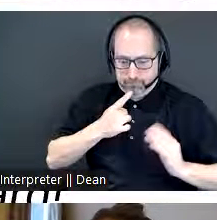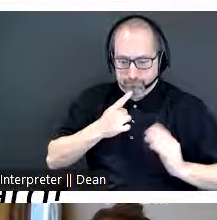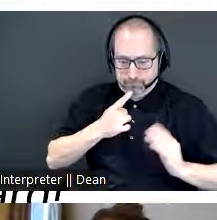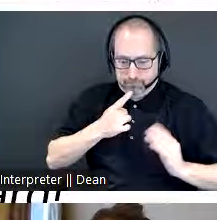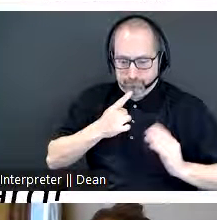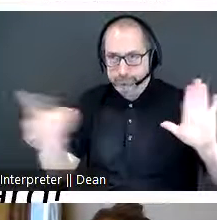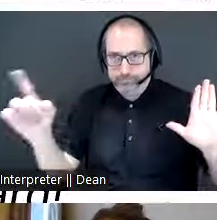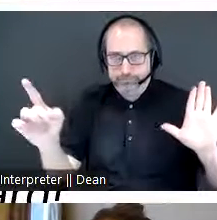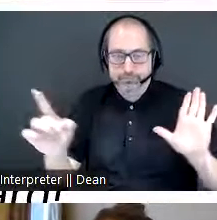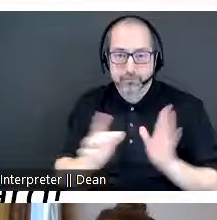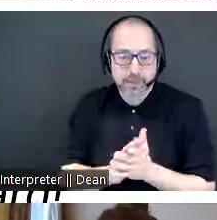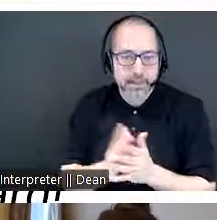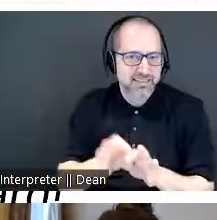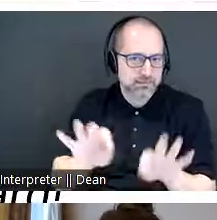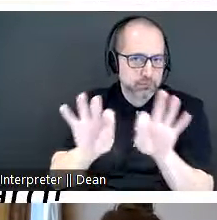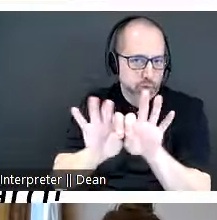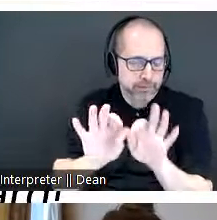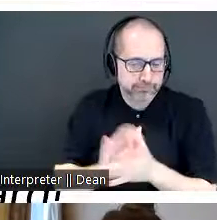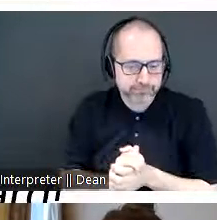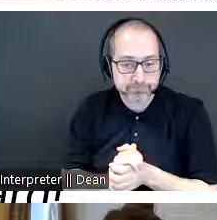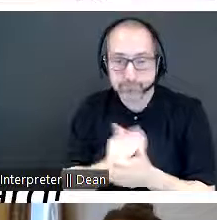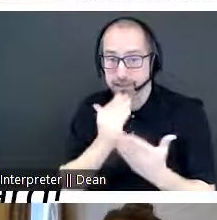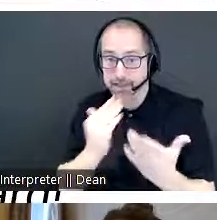efforts in this. So thank you.